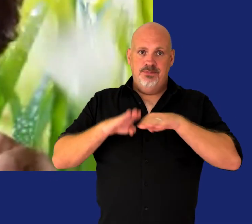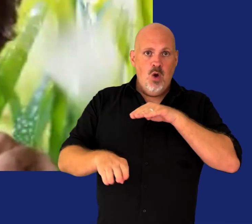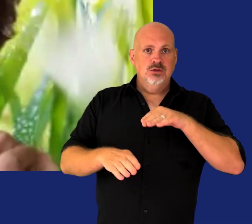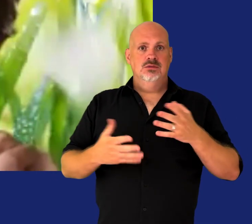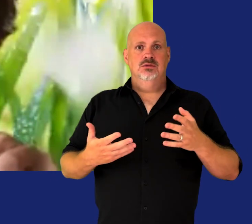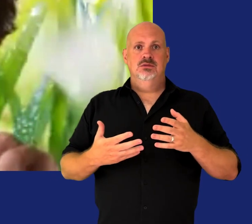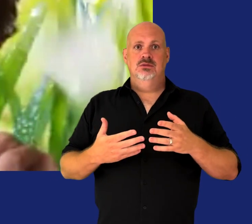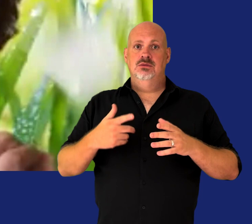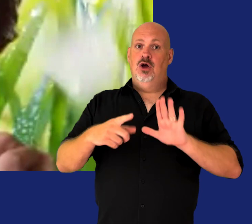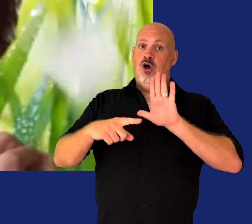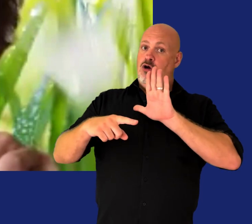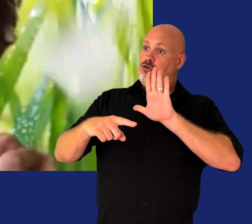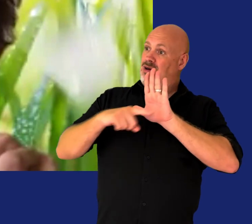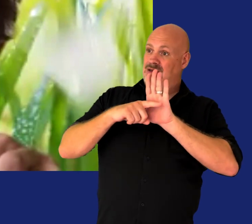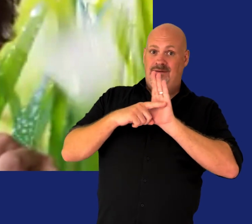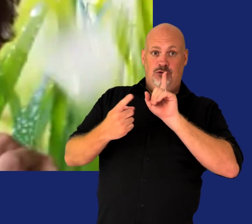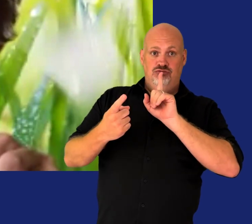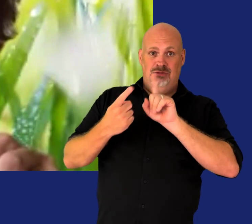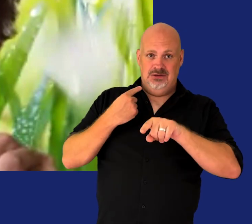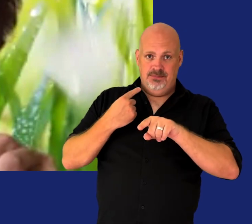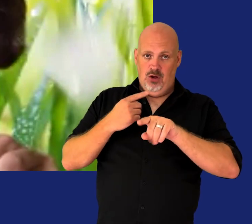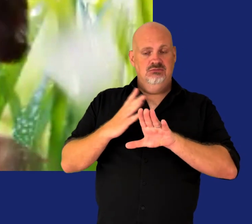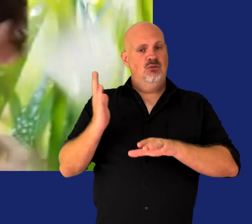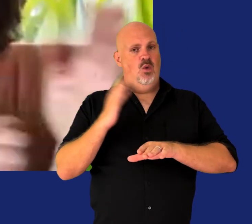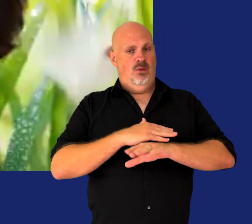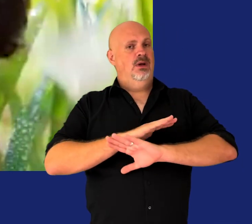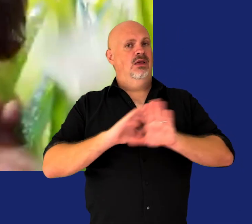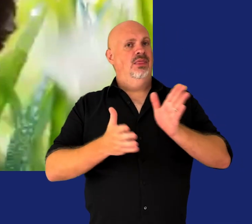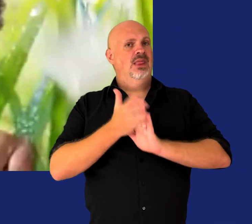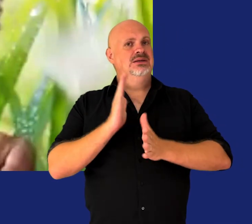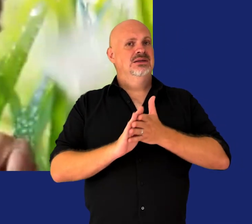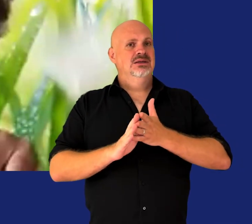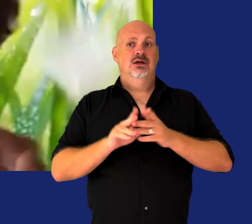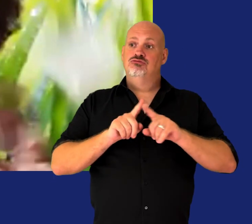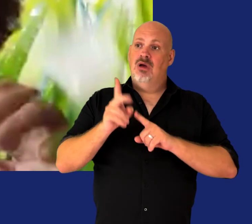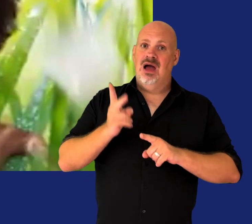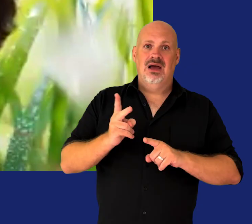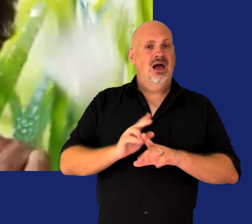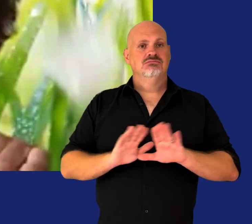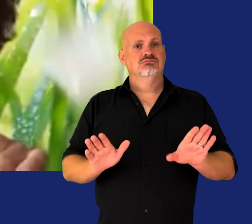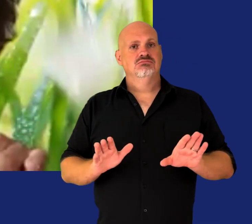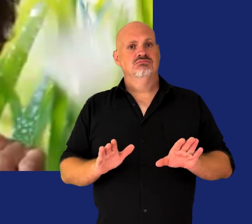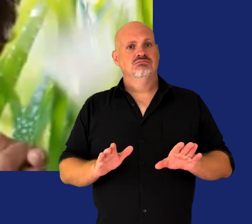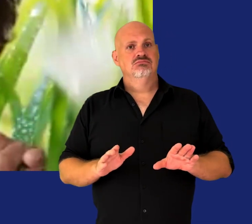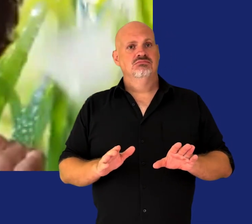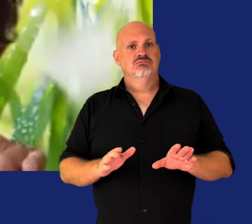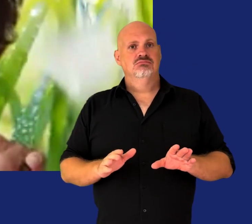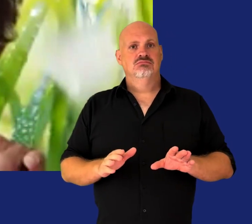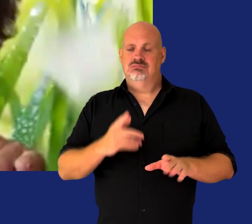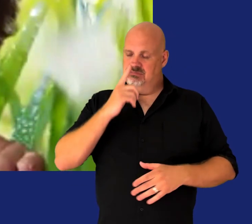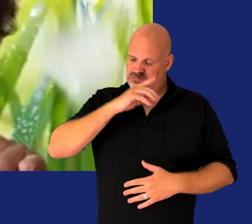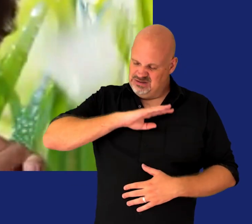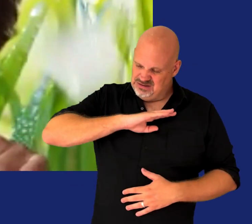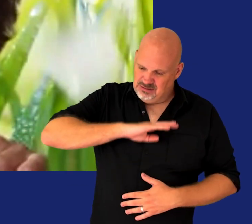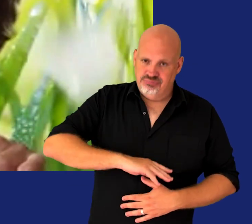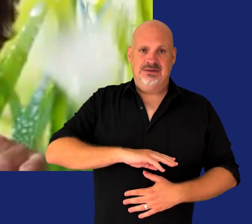sport. If you get a negative response, you go home and that's it. You don't attempt to try again. It